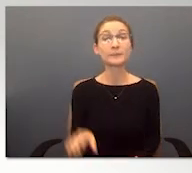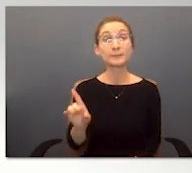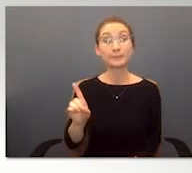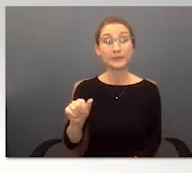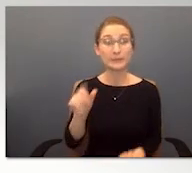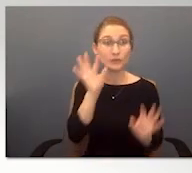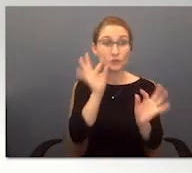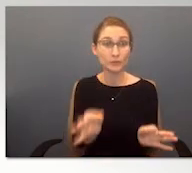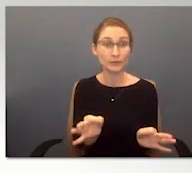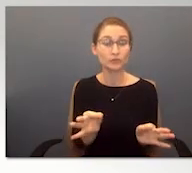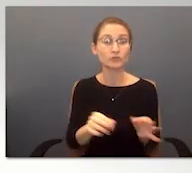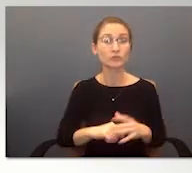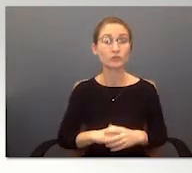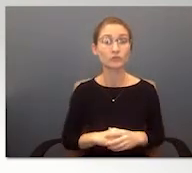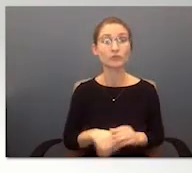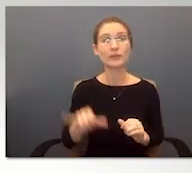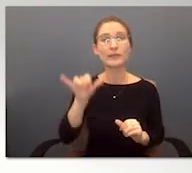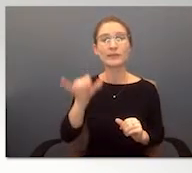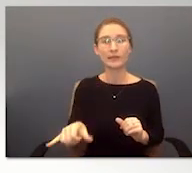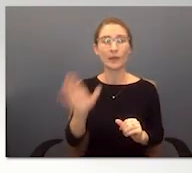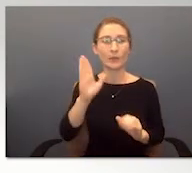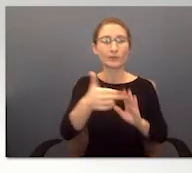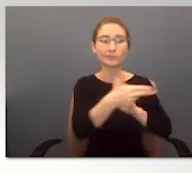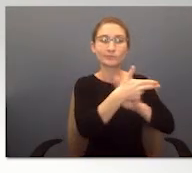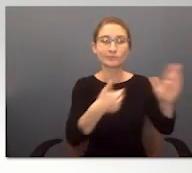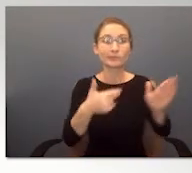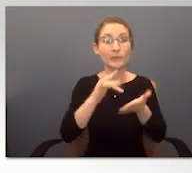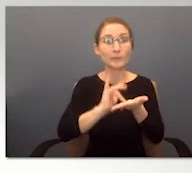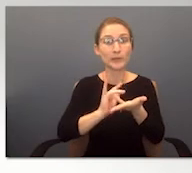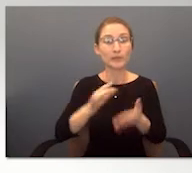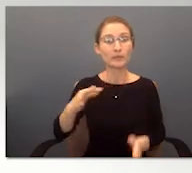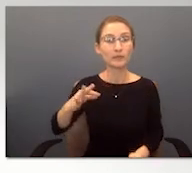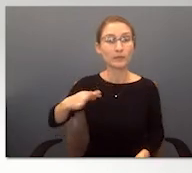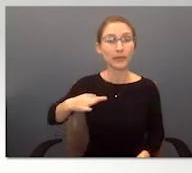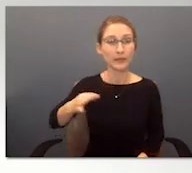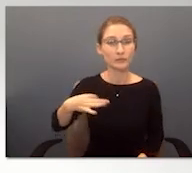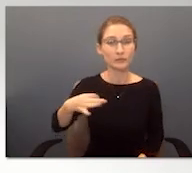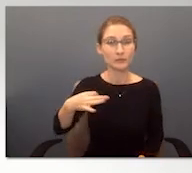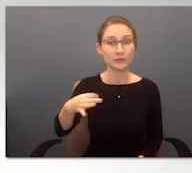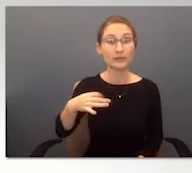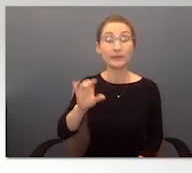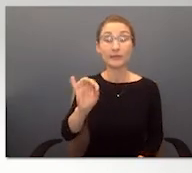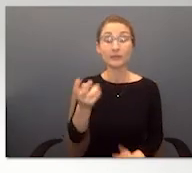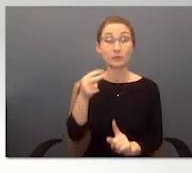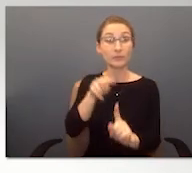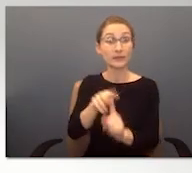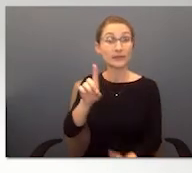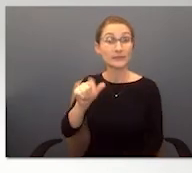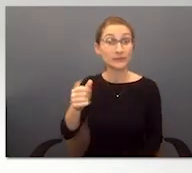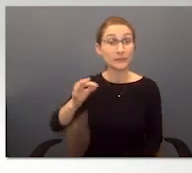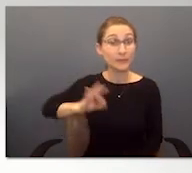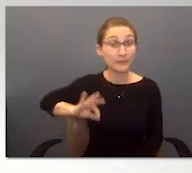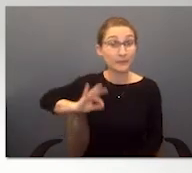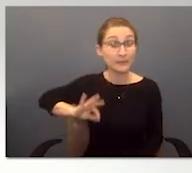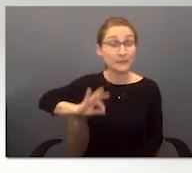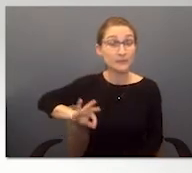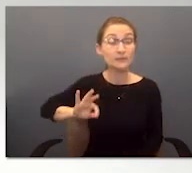disability determination. This determines medical eligibility for individuals who apply for disability